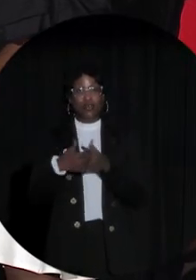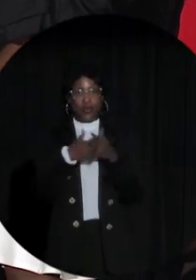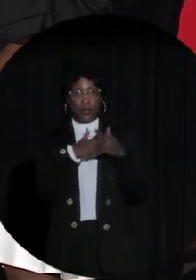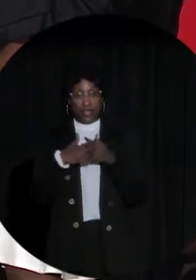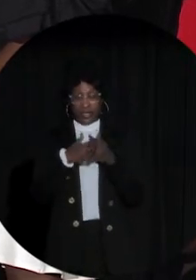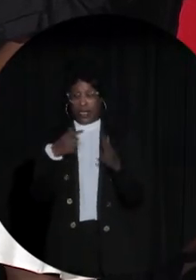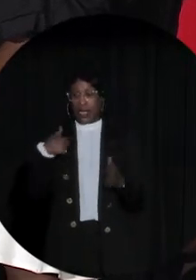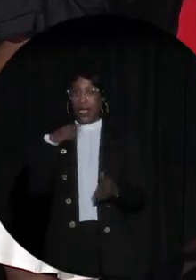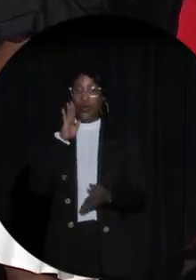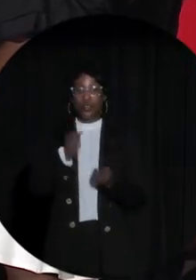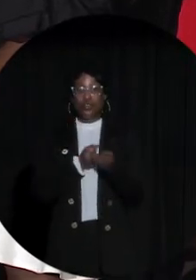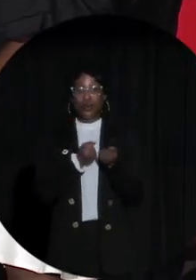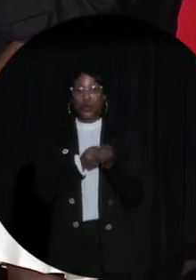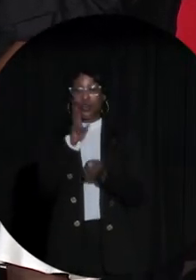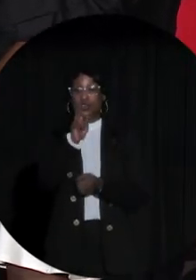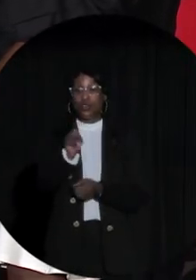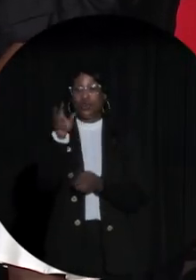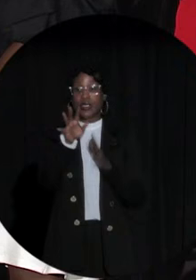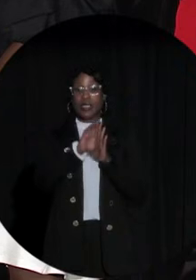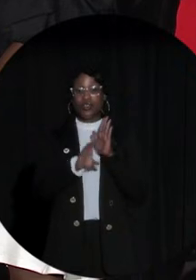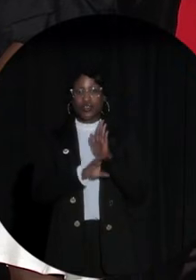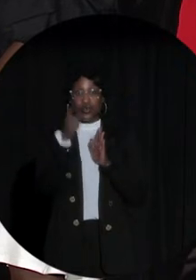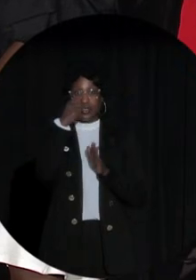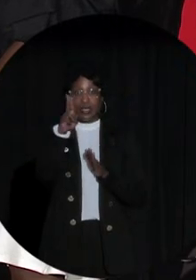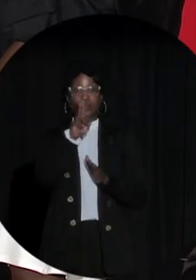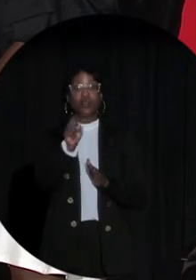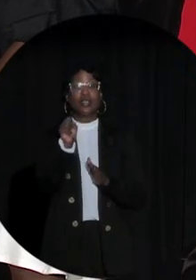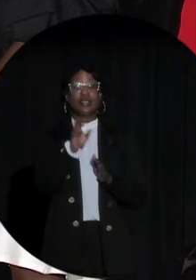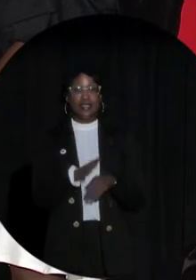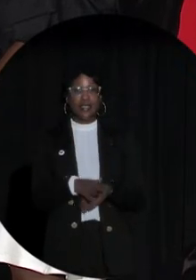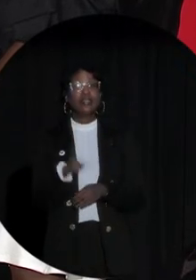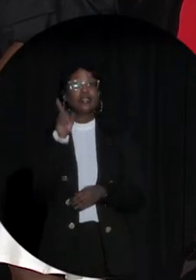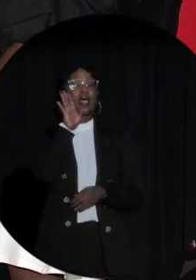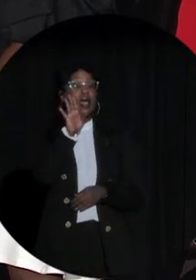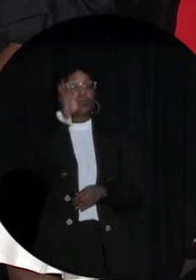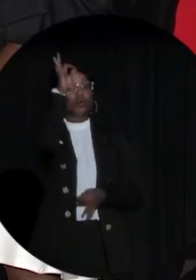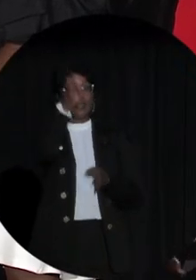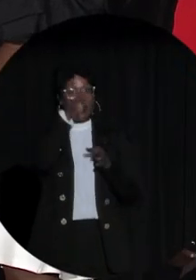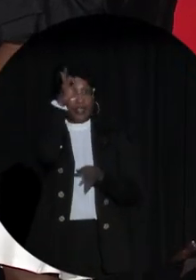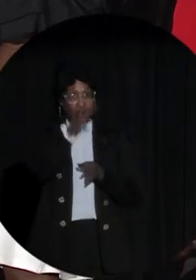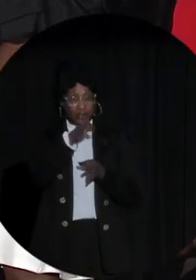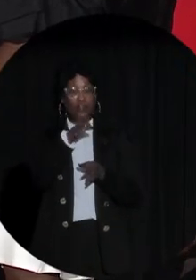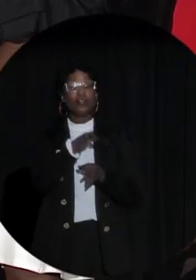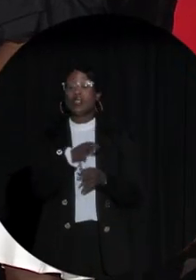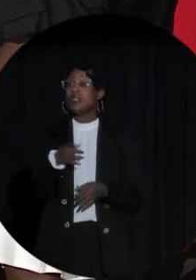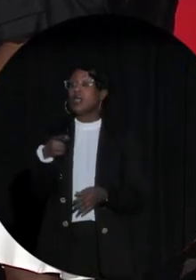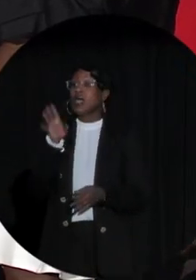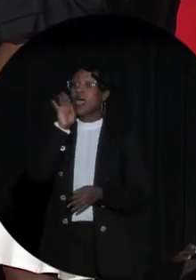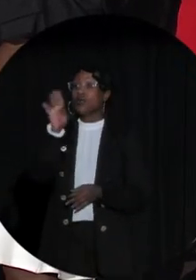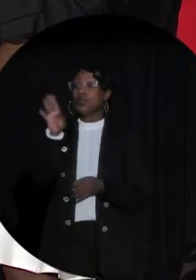and that I will be faithful, and bear true allegiance to the state of Maryland,